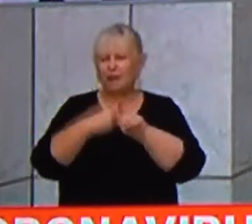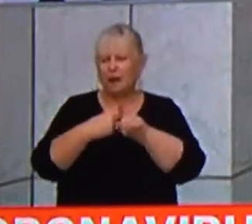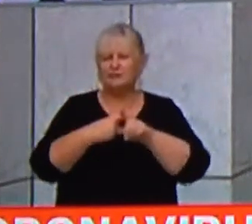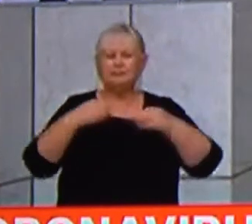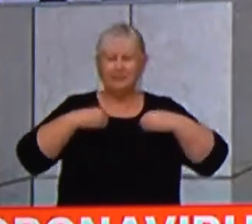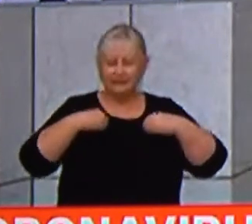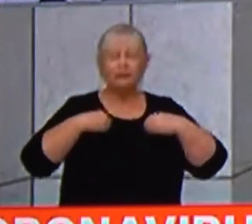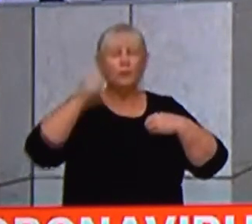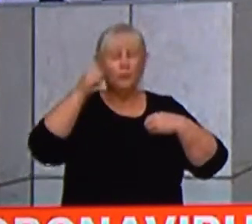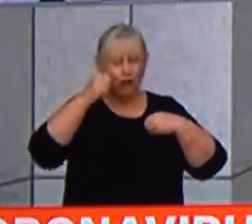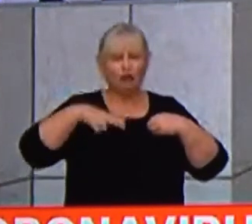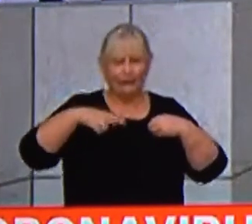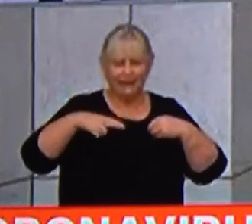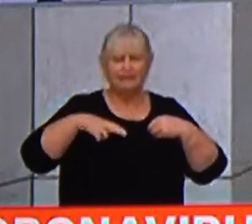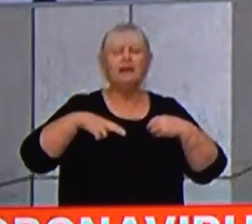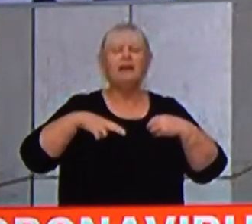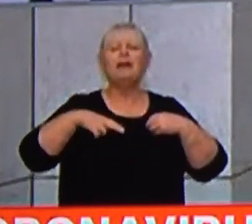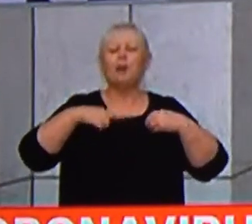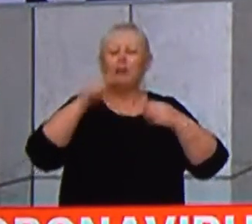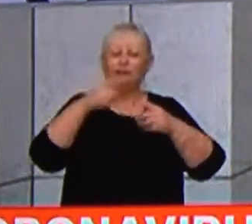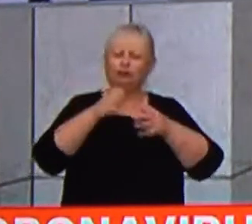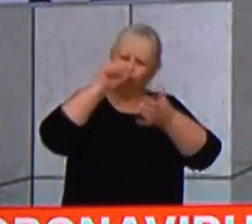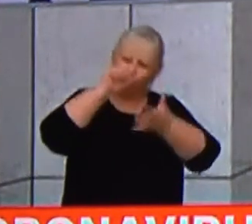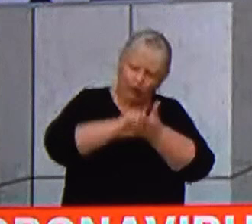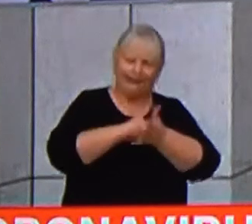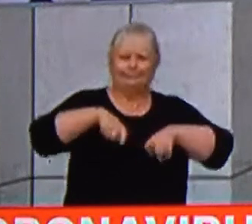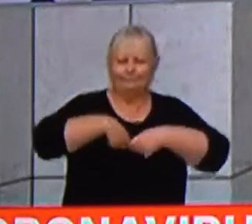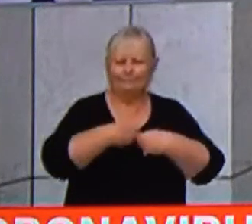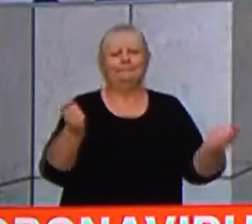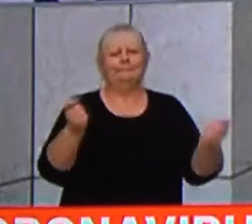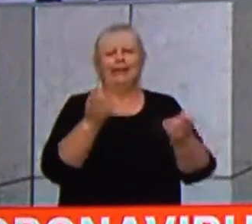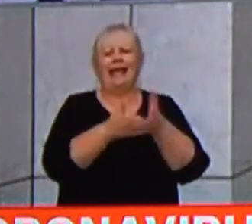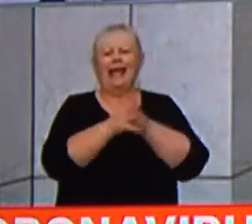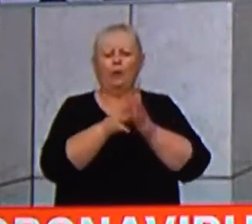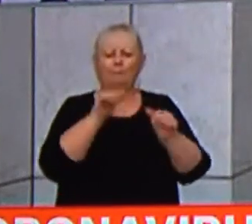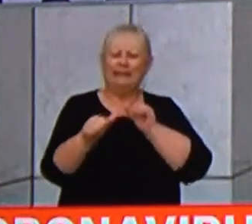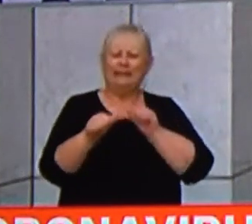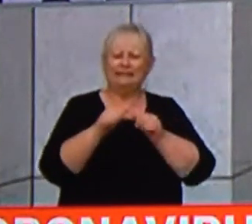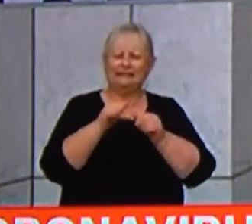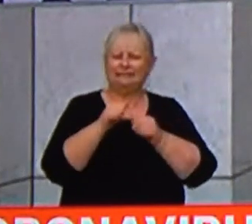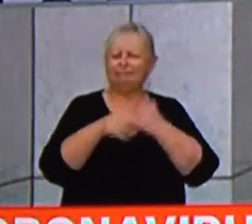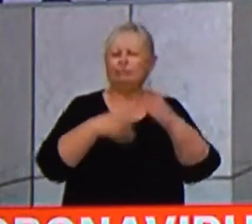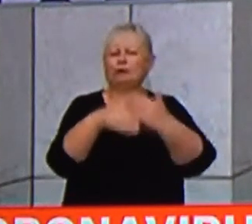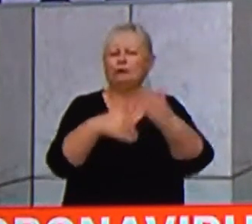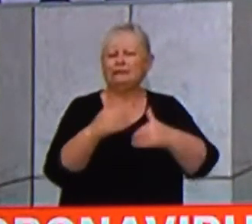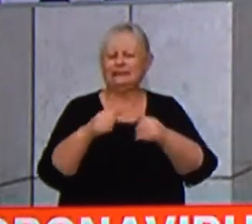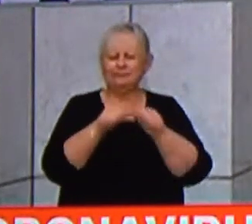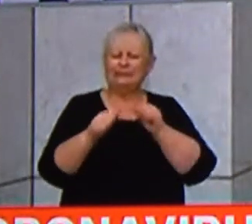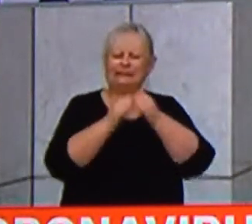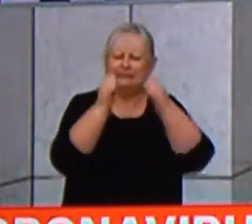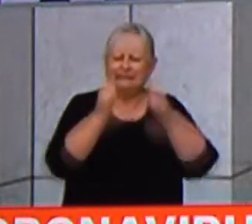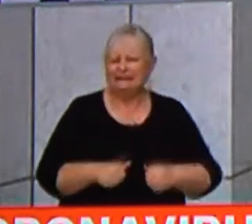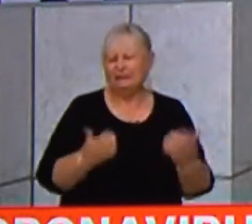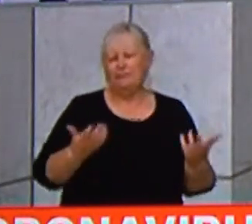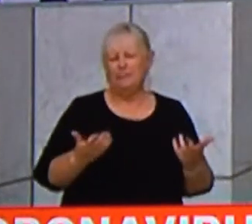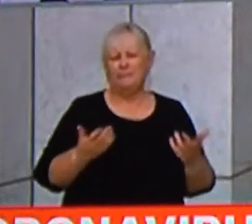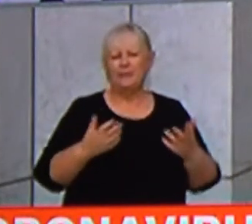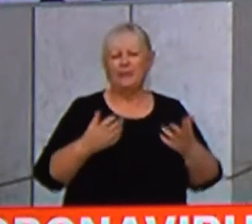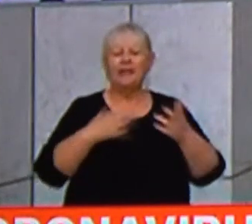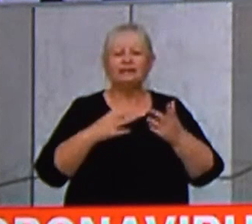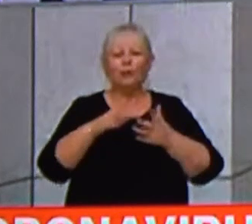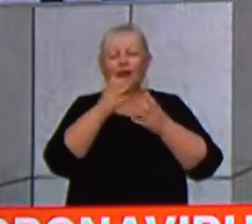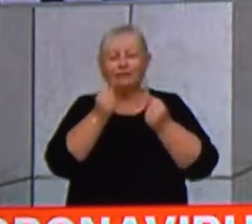into your home. Secondly, we're announcing $74 million for mental health support, and the Health Minister will take